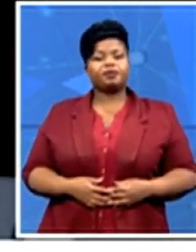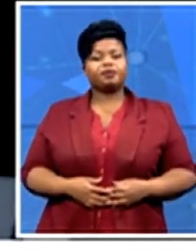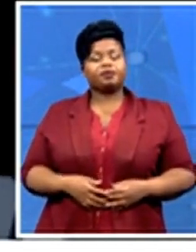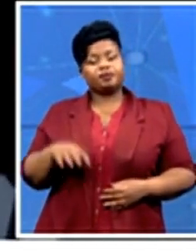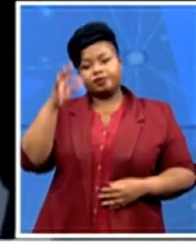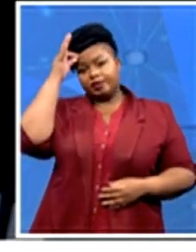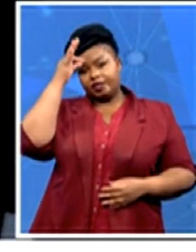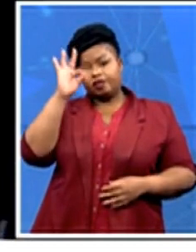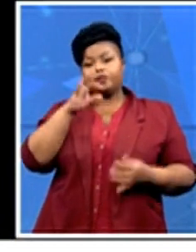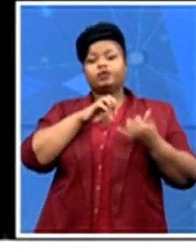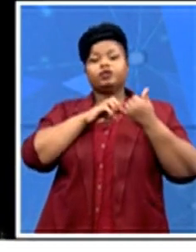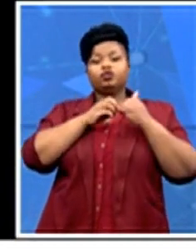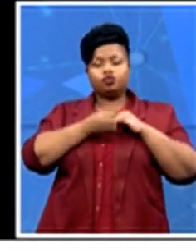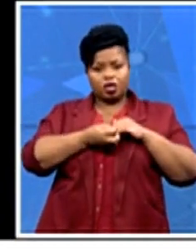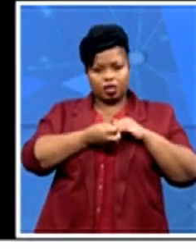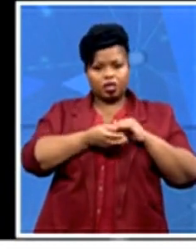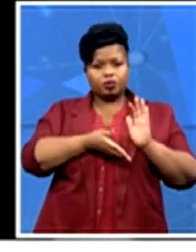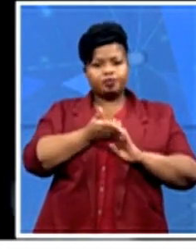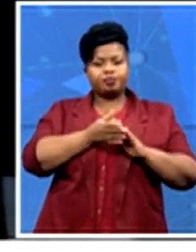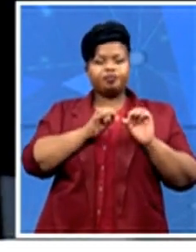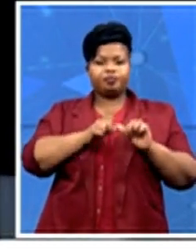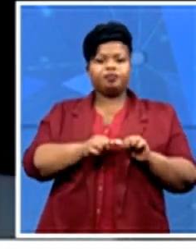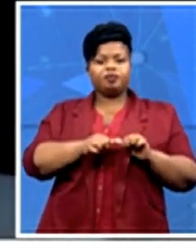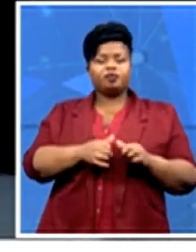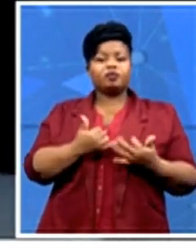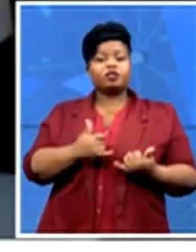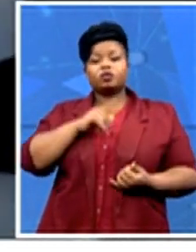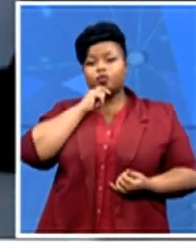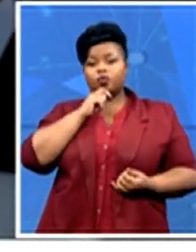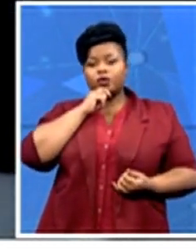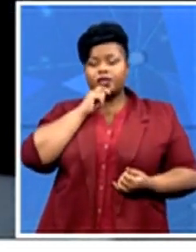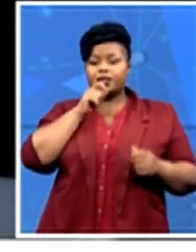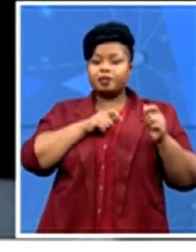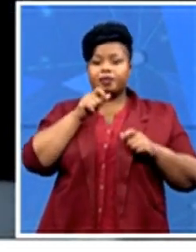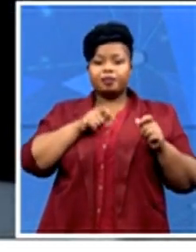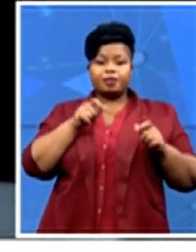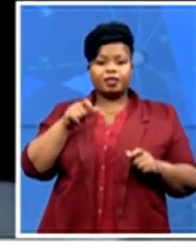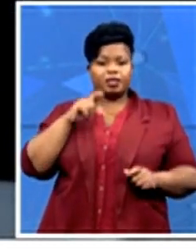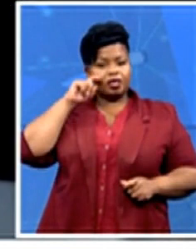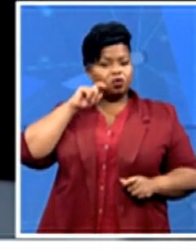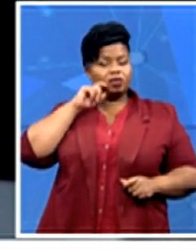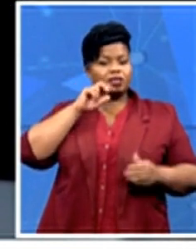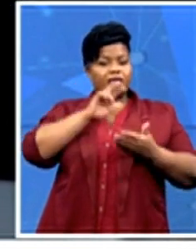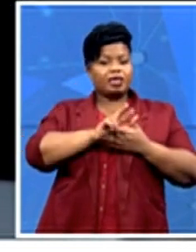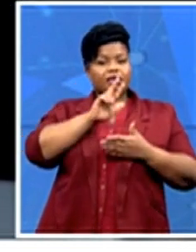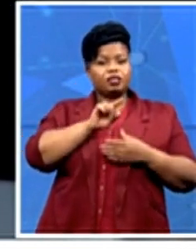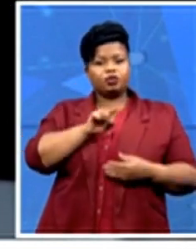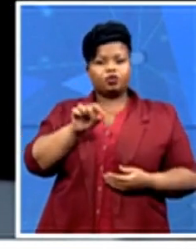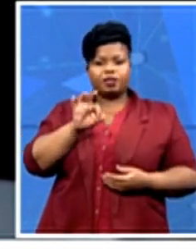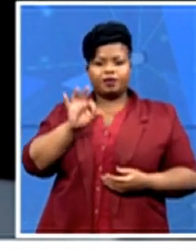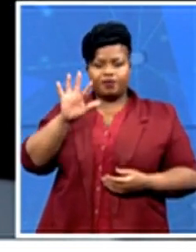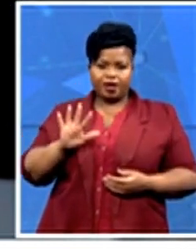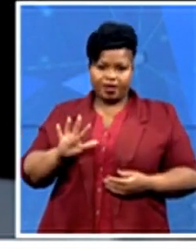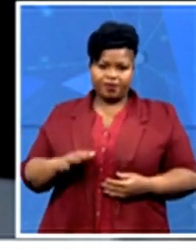the COVID-19 vaccination of people between the ages of 18 and 35 gets underway. I understand here